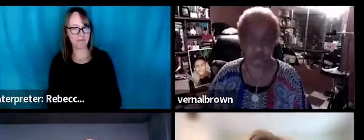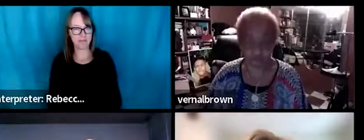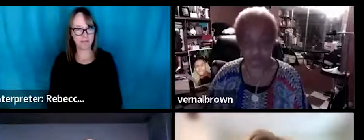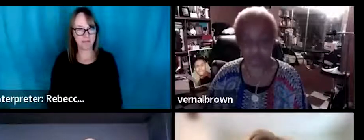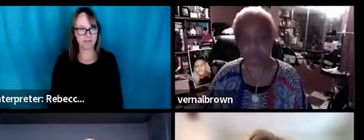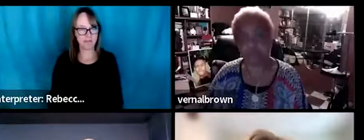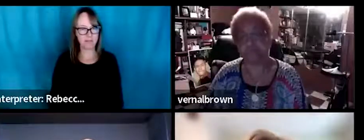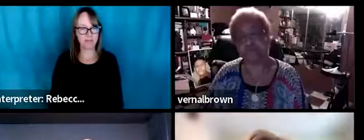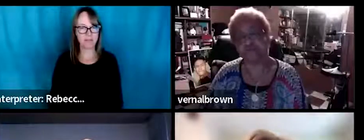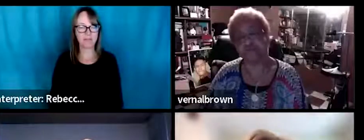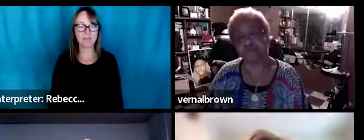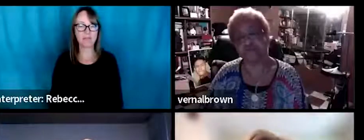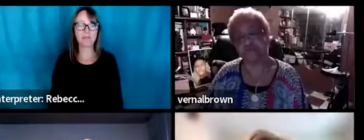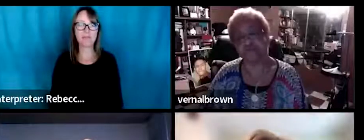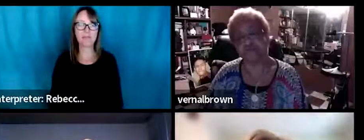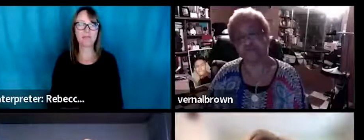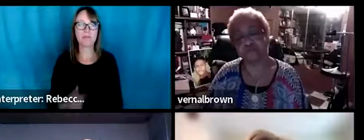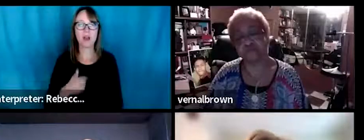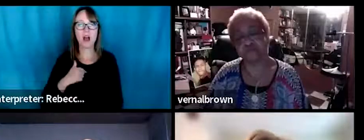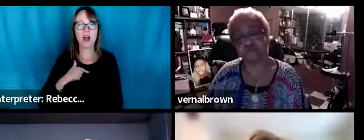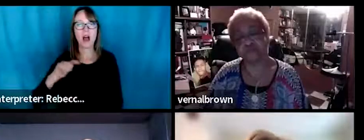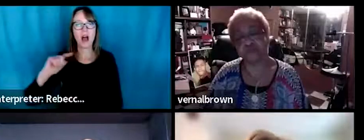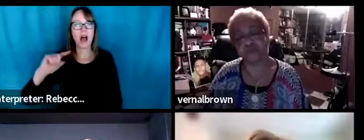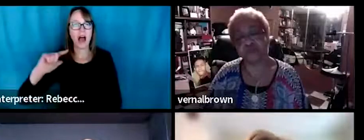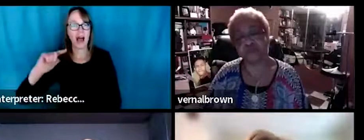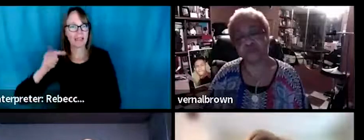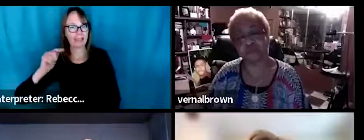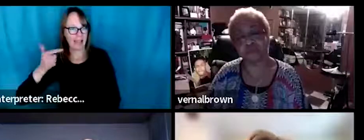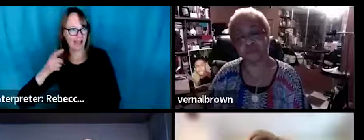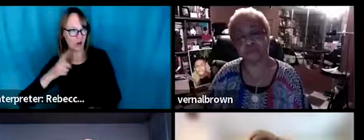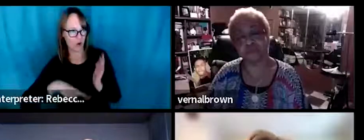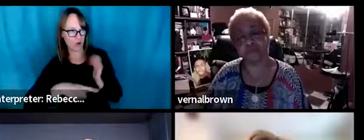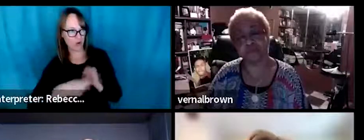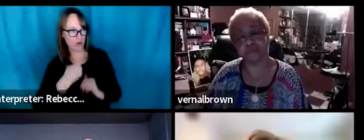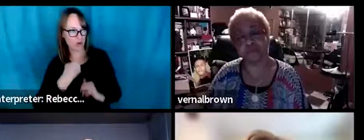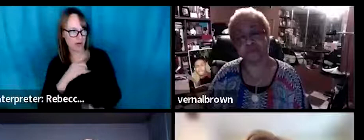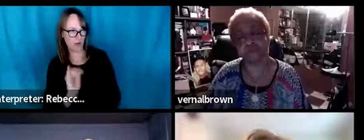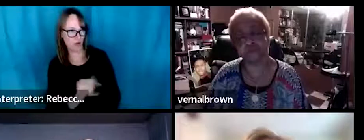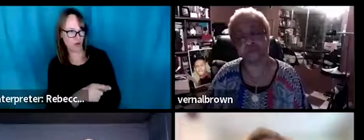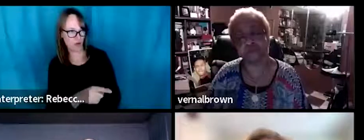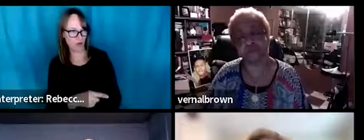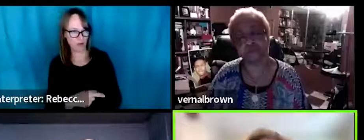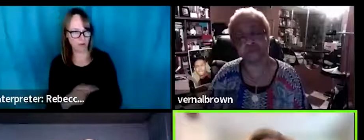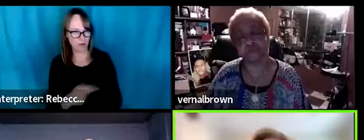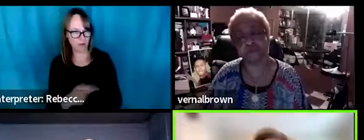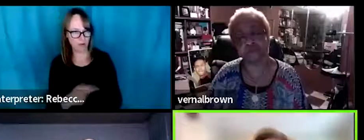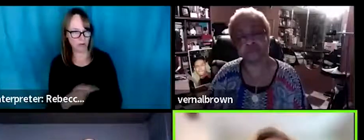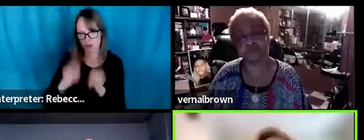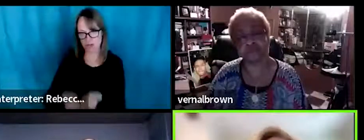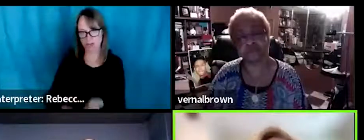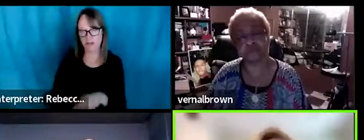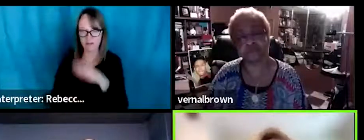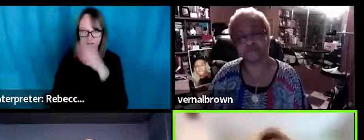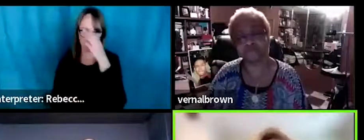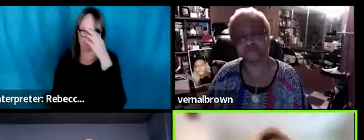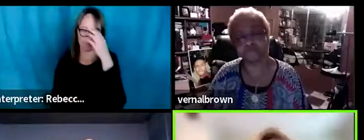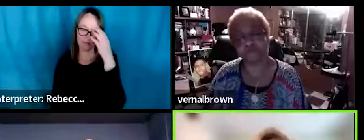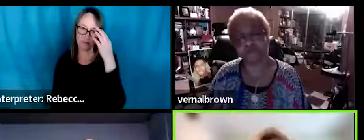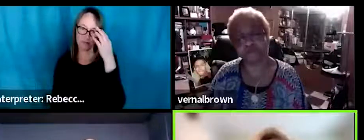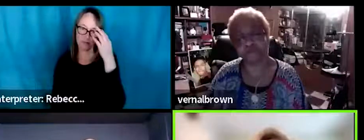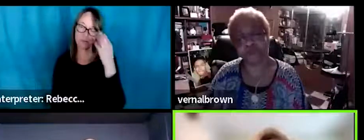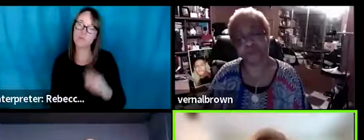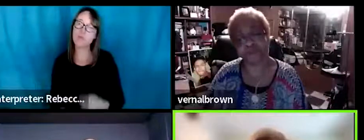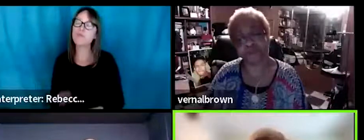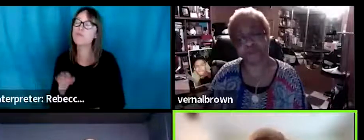Thank you. I second what you're saying, Herb. That's where I'm at as well. So, Tom, of the